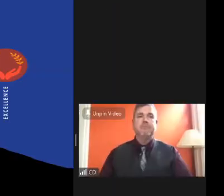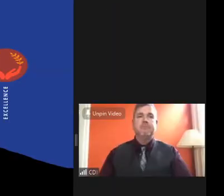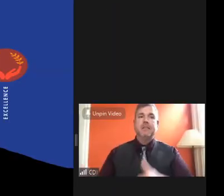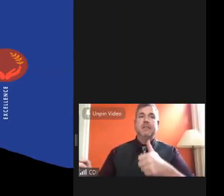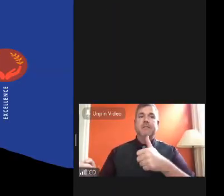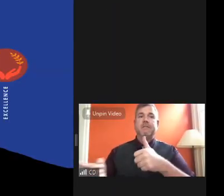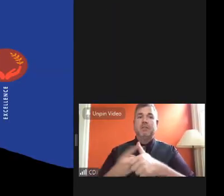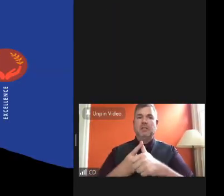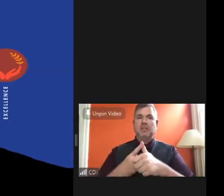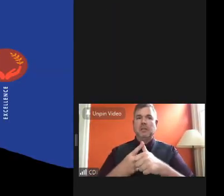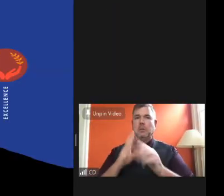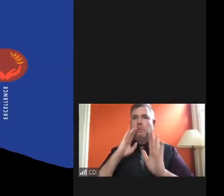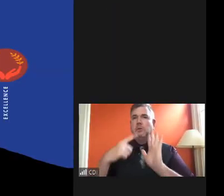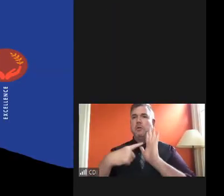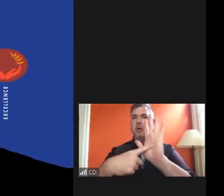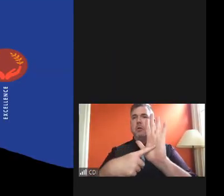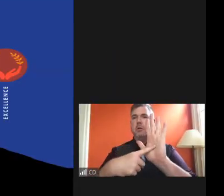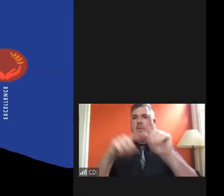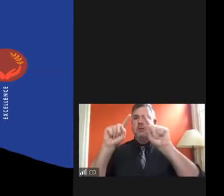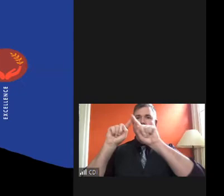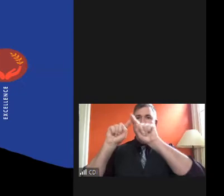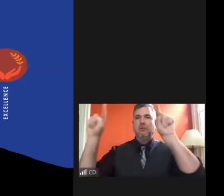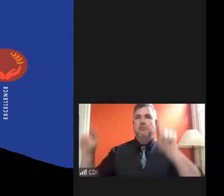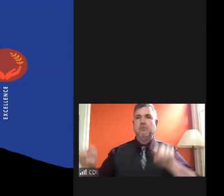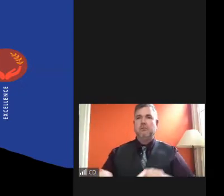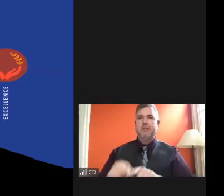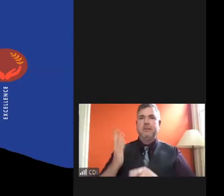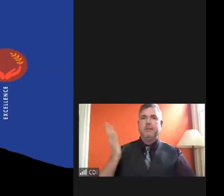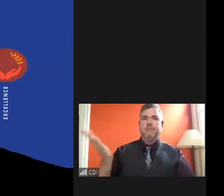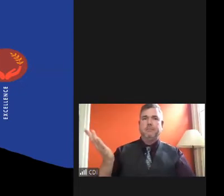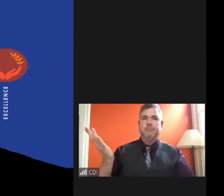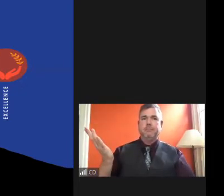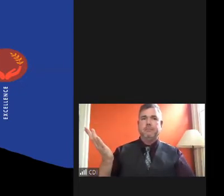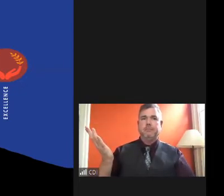Can you see that? Yeah. Great.